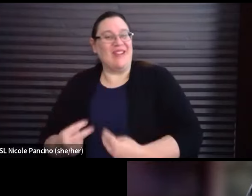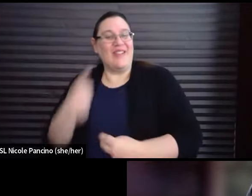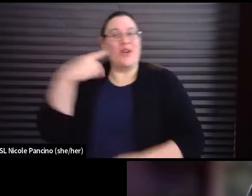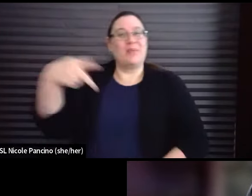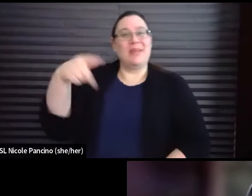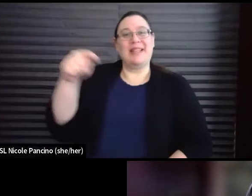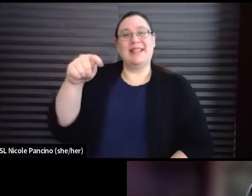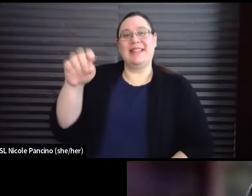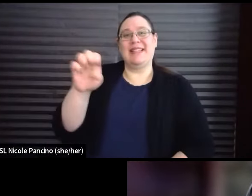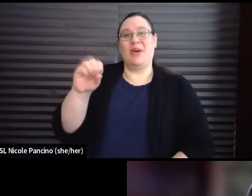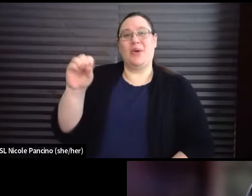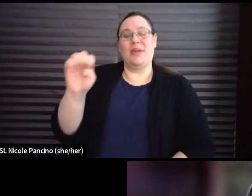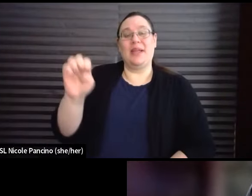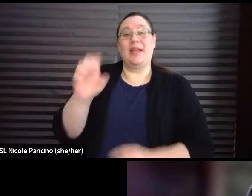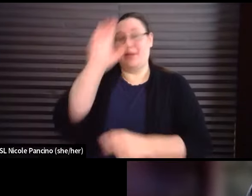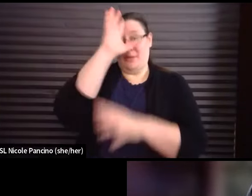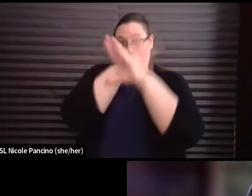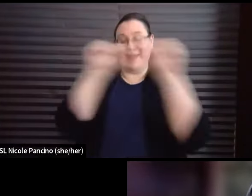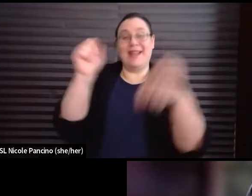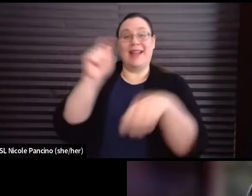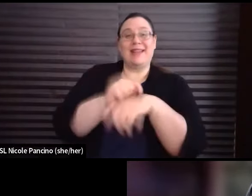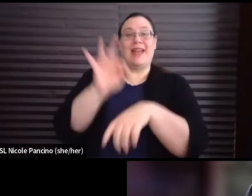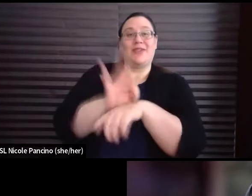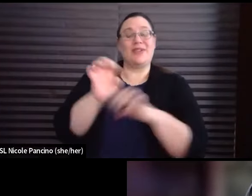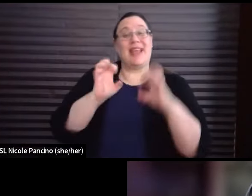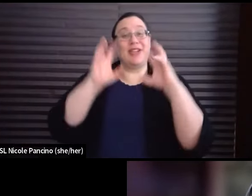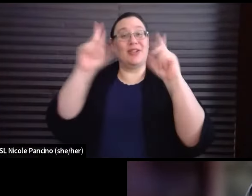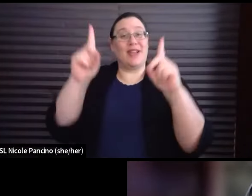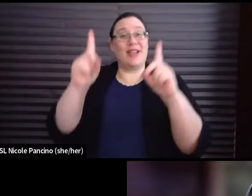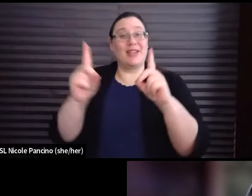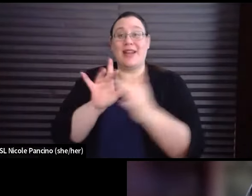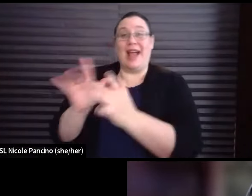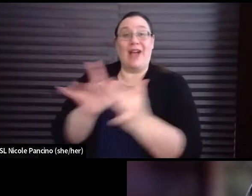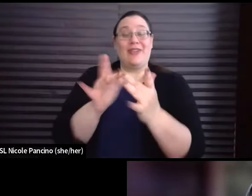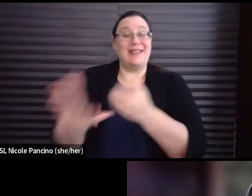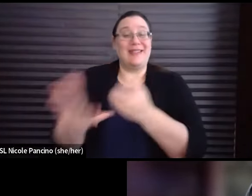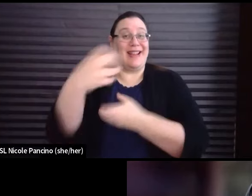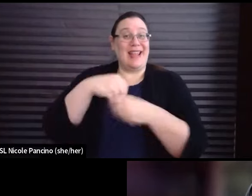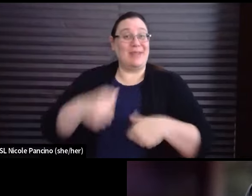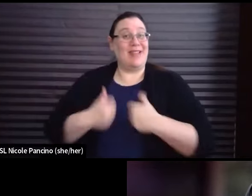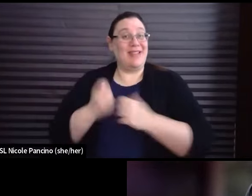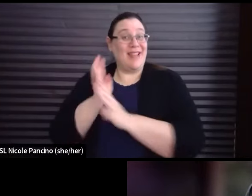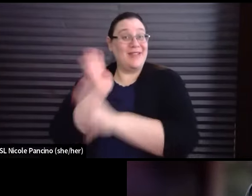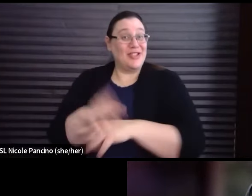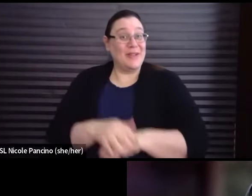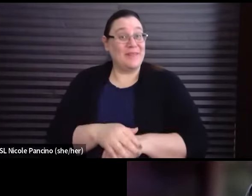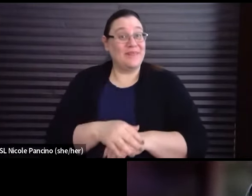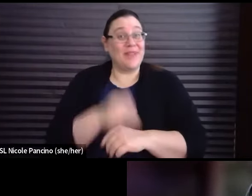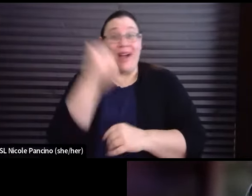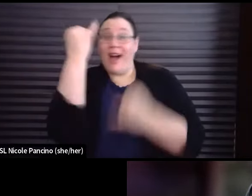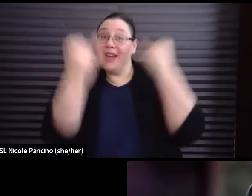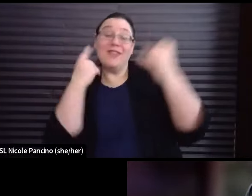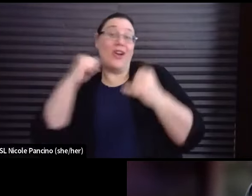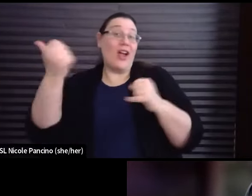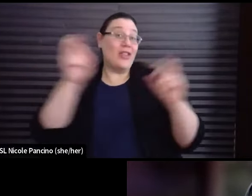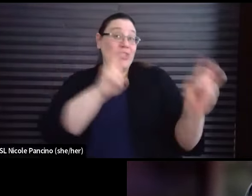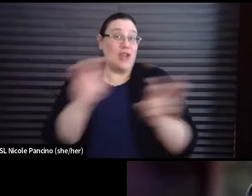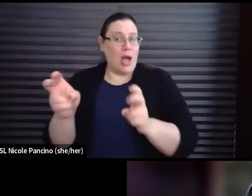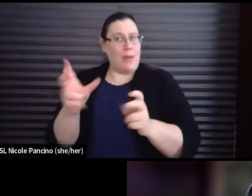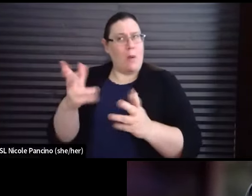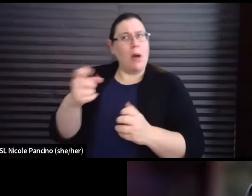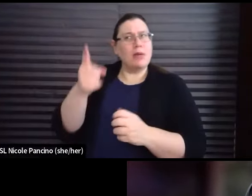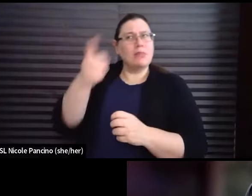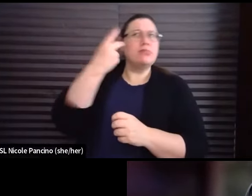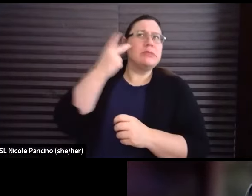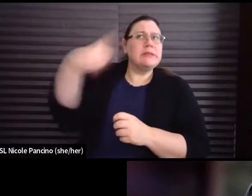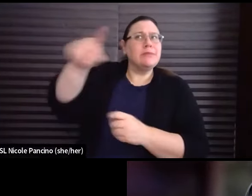PTEOE, President's Task Force on Education Outreach and Engagement live streams. If you have ideas for topics you would like to see us cover,